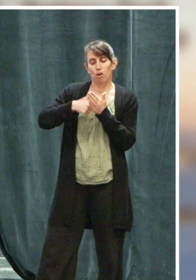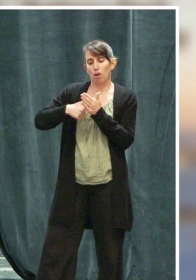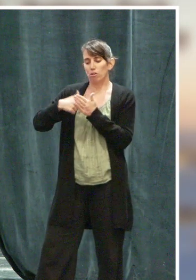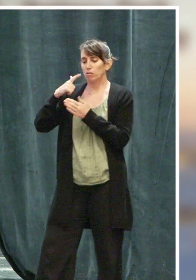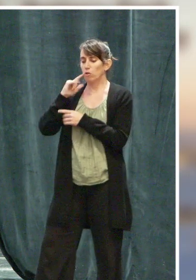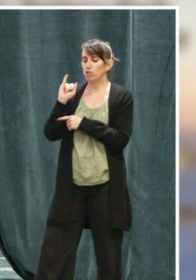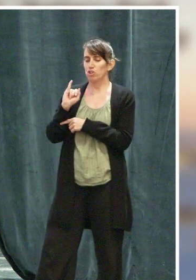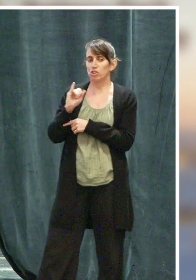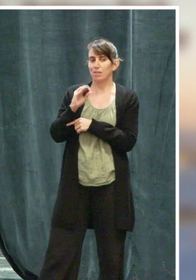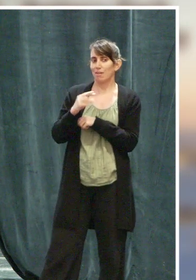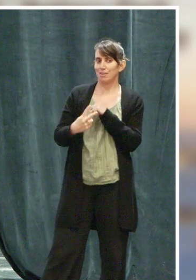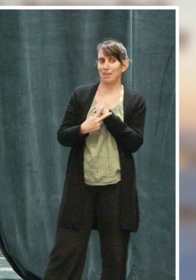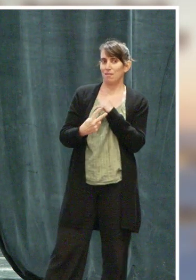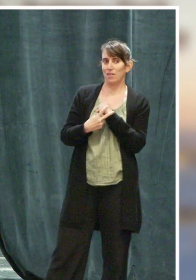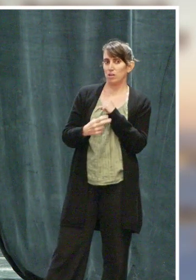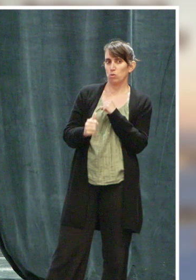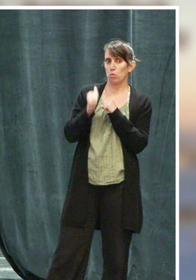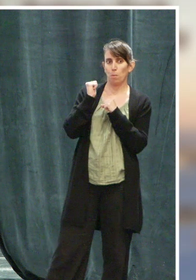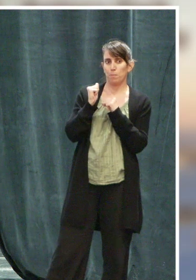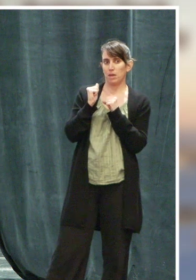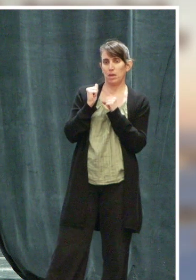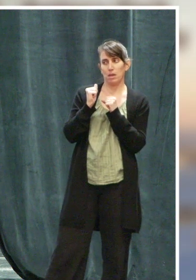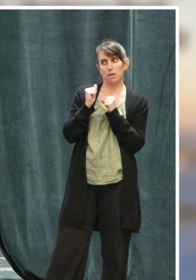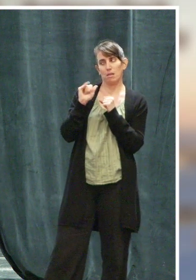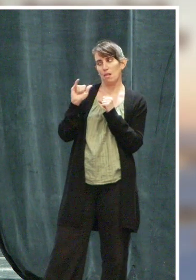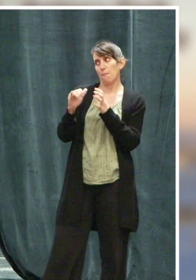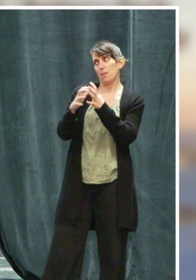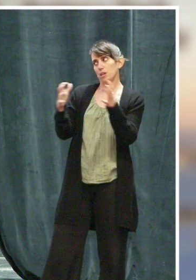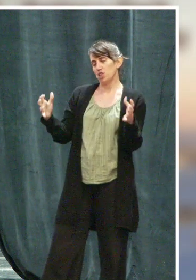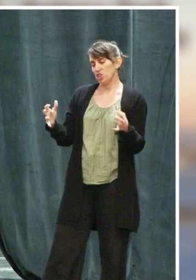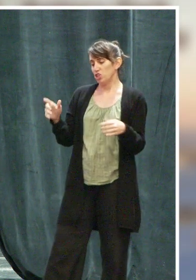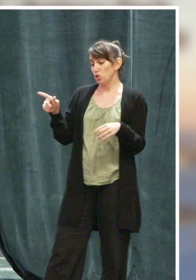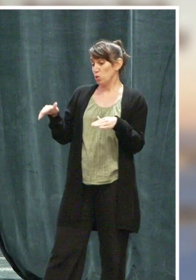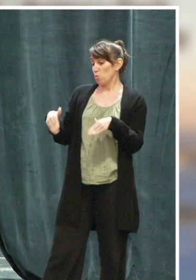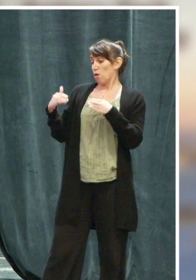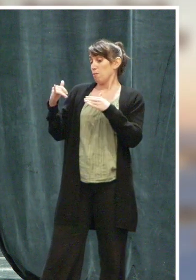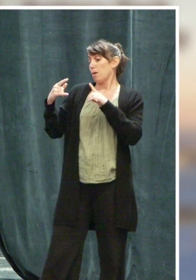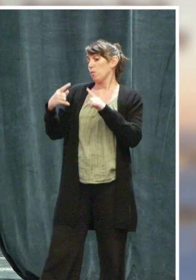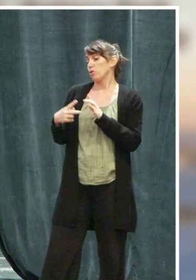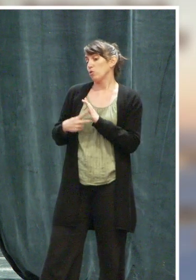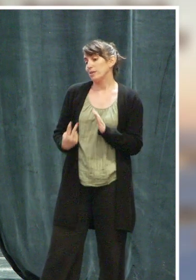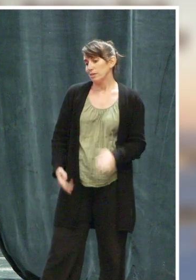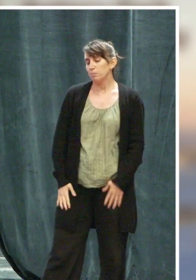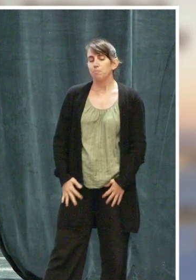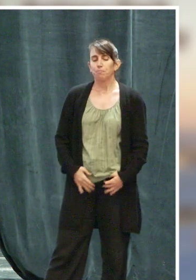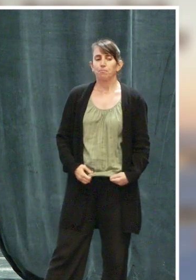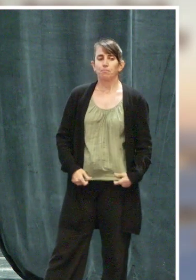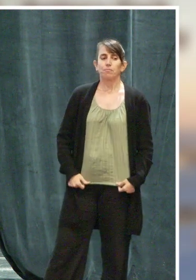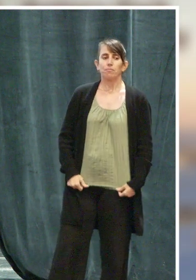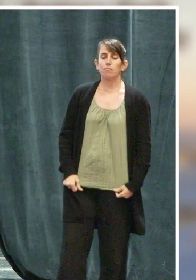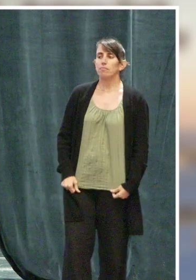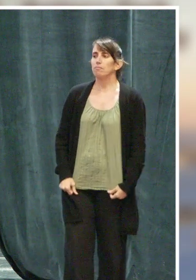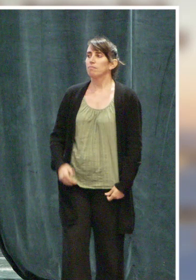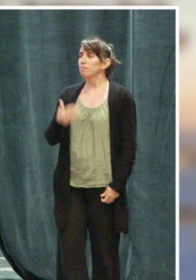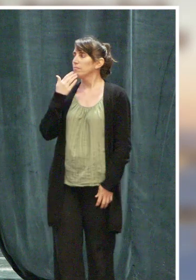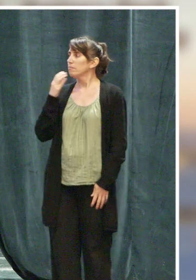insurance, and the savings aren't going to be that significant. Not where you've brought it up as a point twice in tonight's meeting. All right, thank you. Caroline, could you